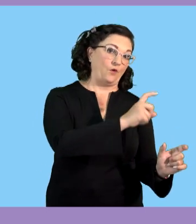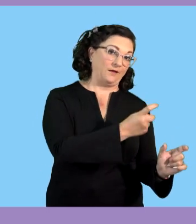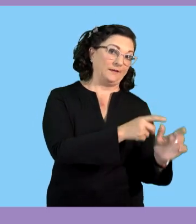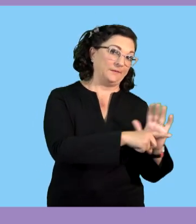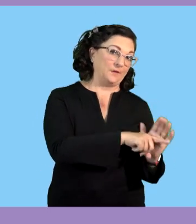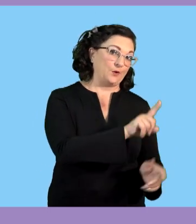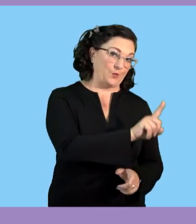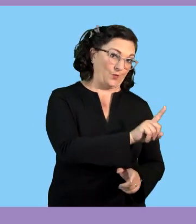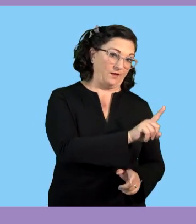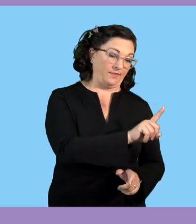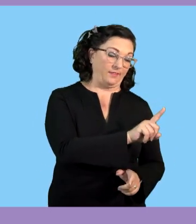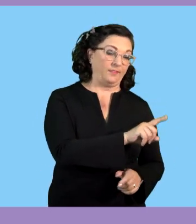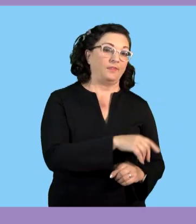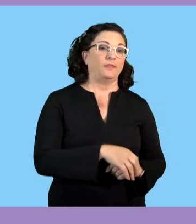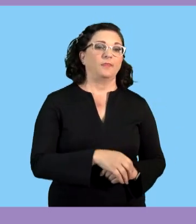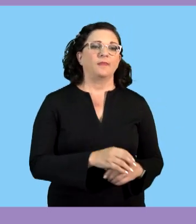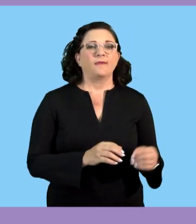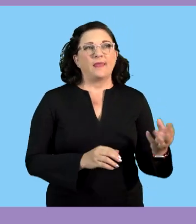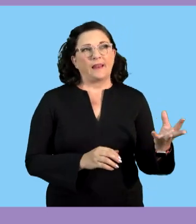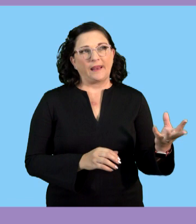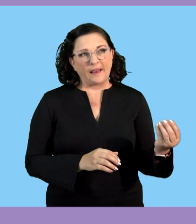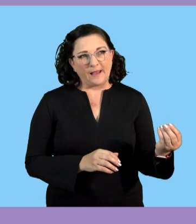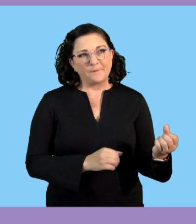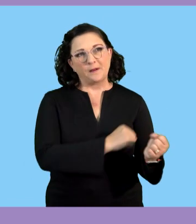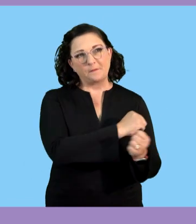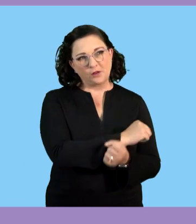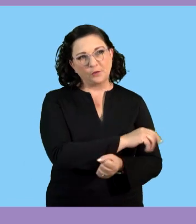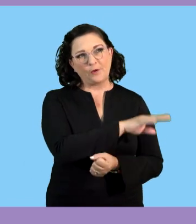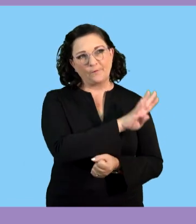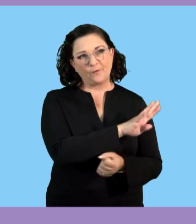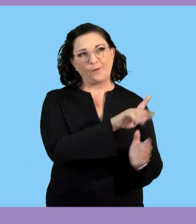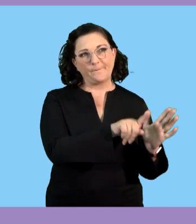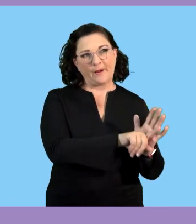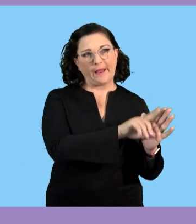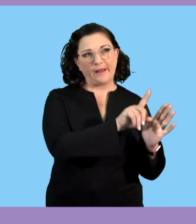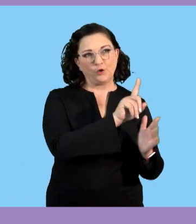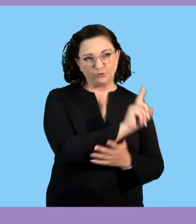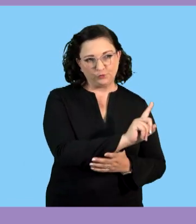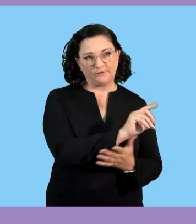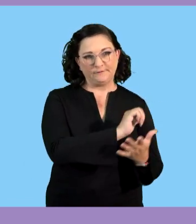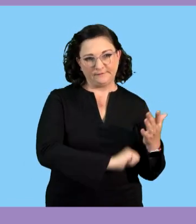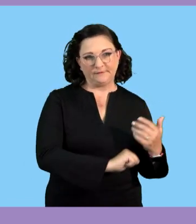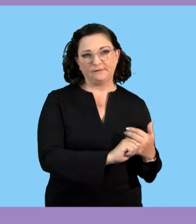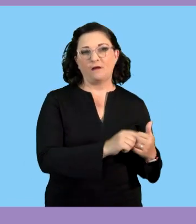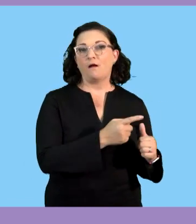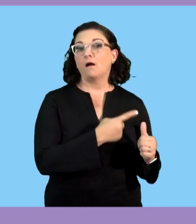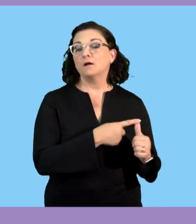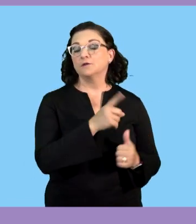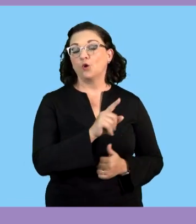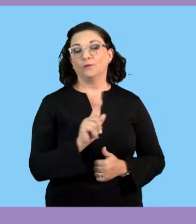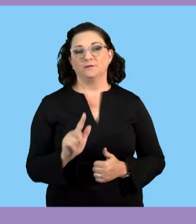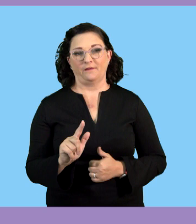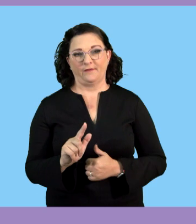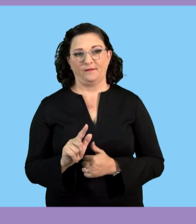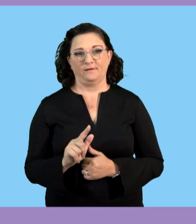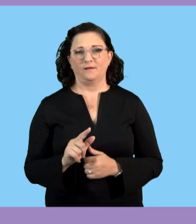4x minus 1, which means a number multiplied by 4, and then 1 is subtracted from that product. What does it give me? It gives